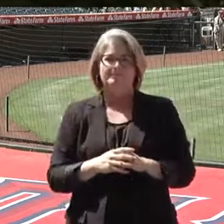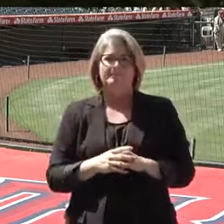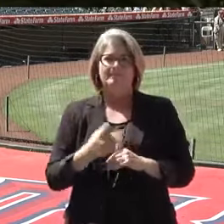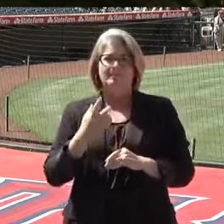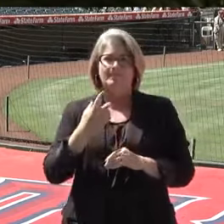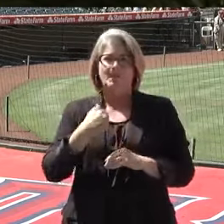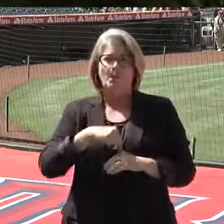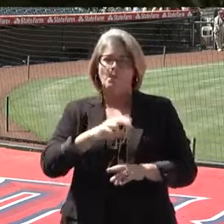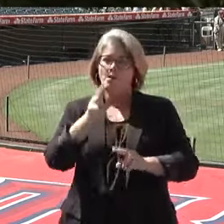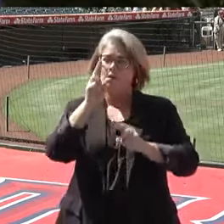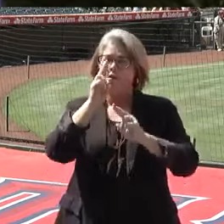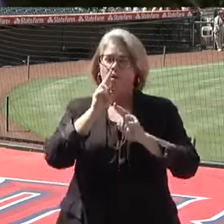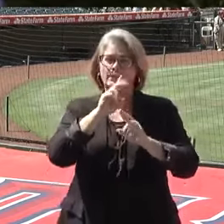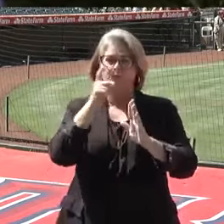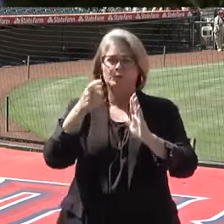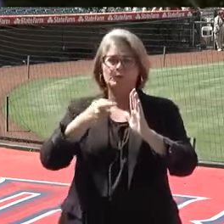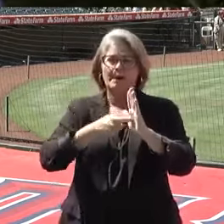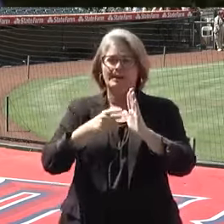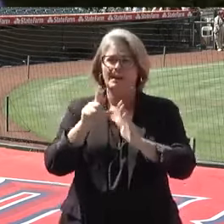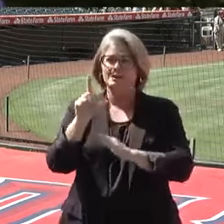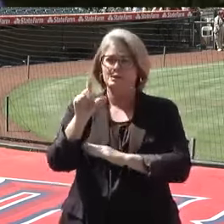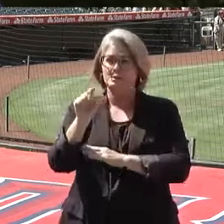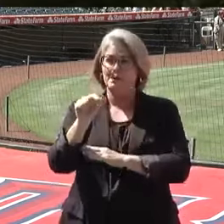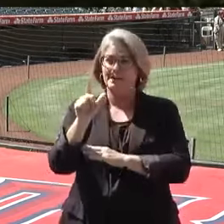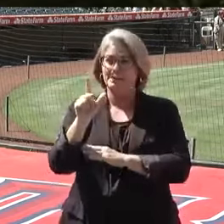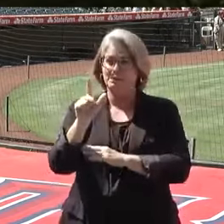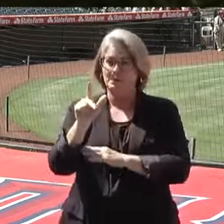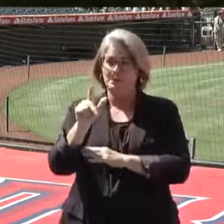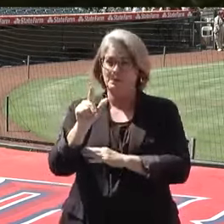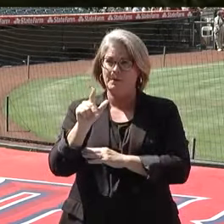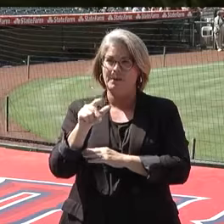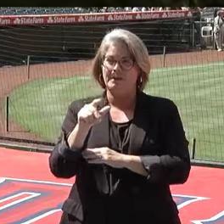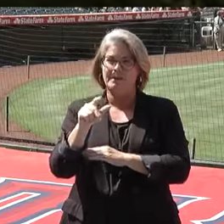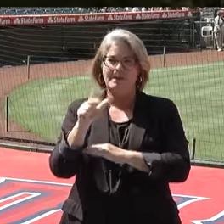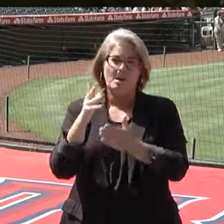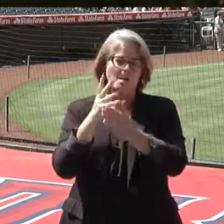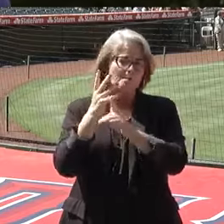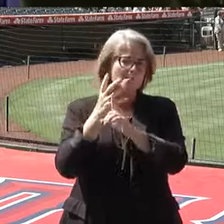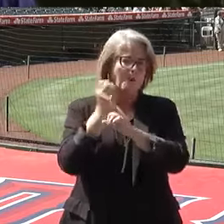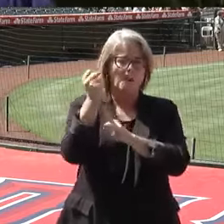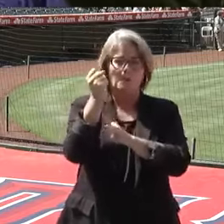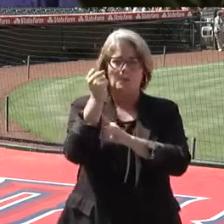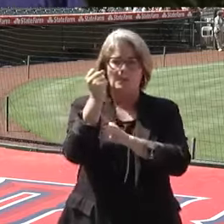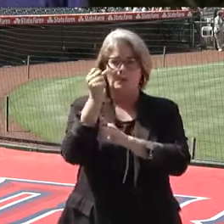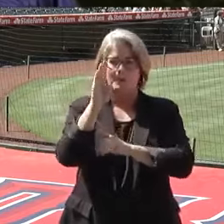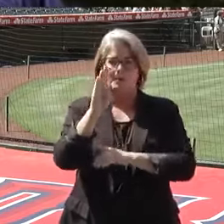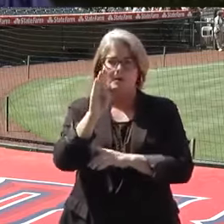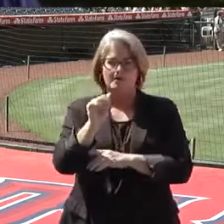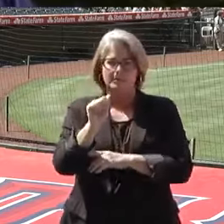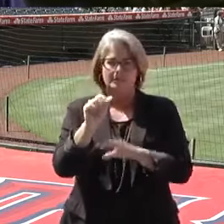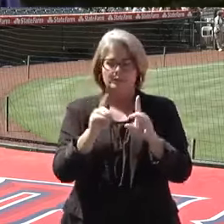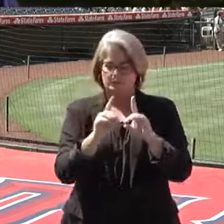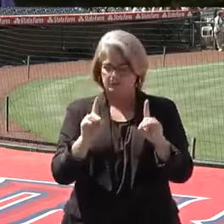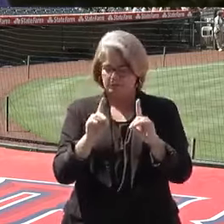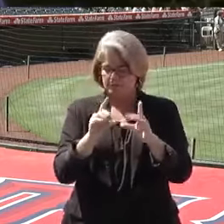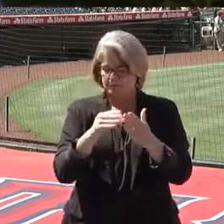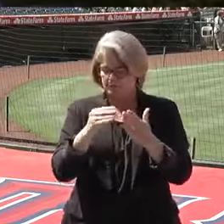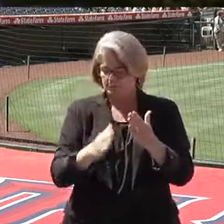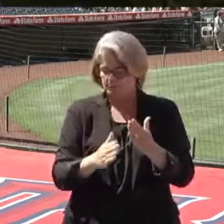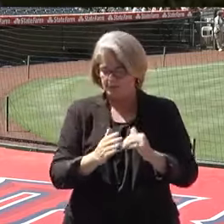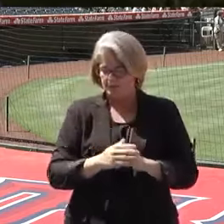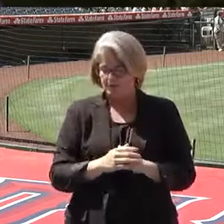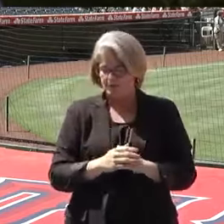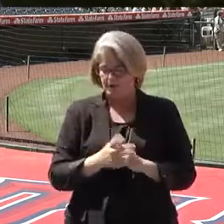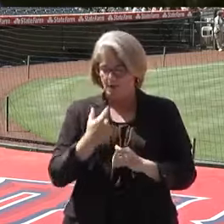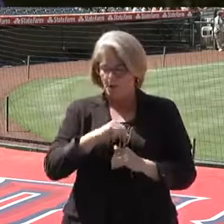our 2023 Outstanding Baccalaureates for the College of Liberal Arts. We are here today